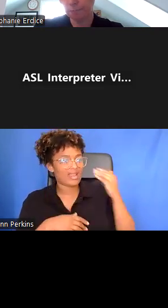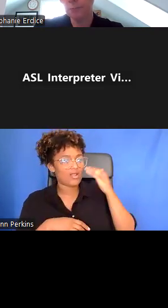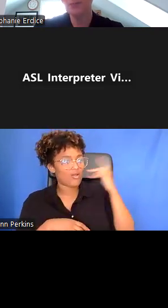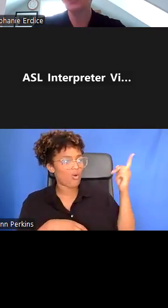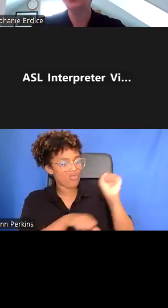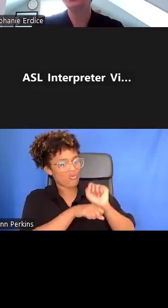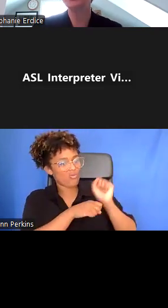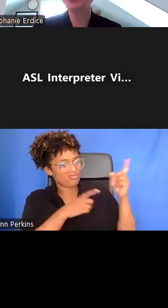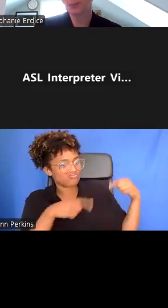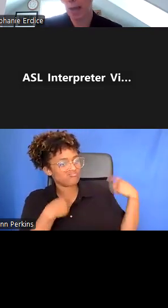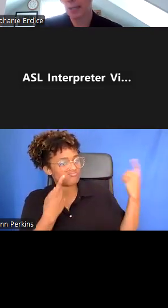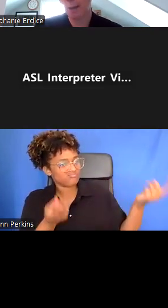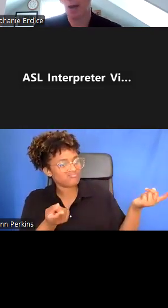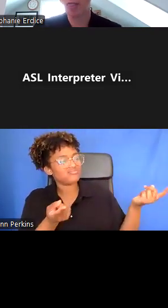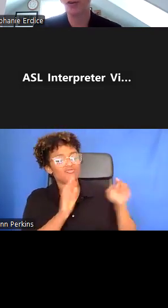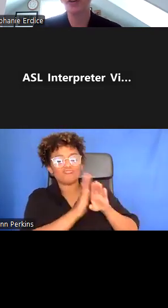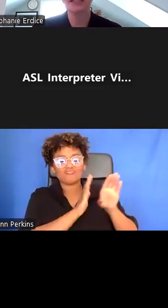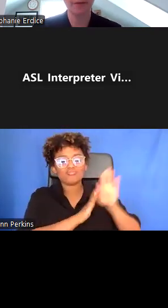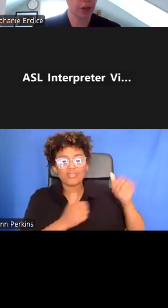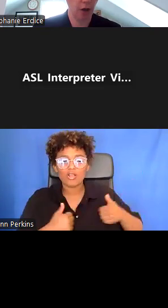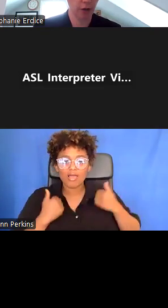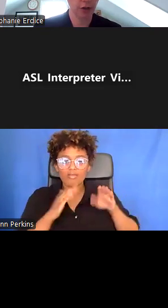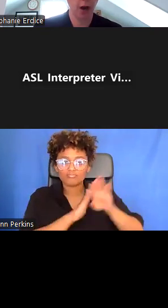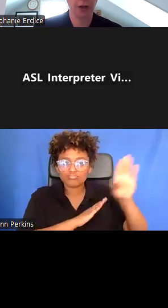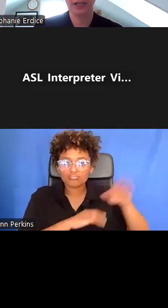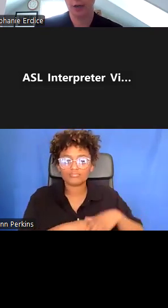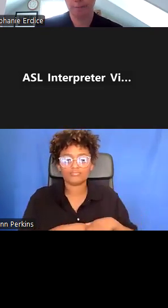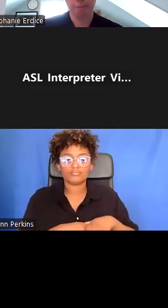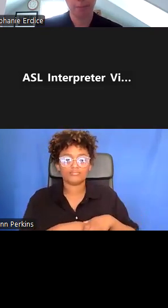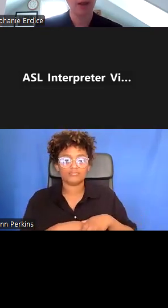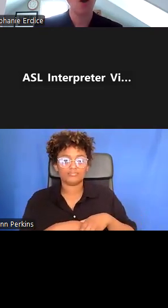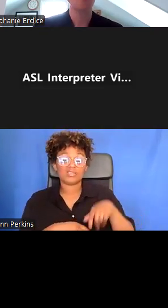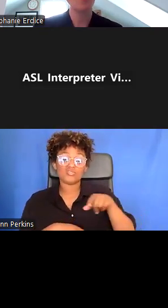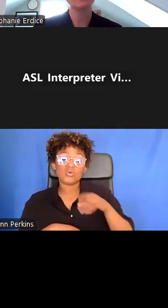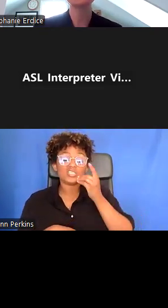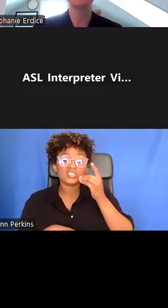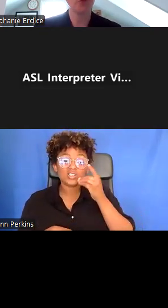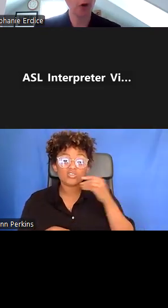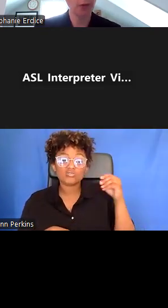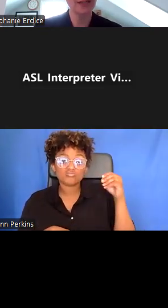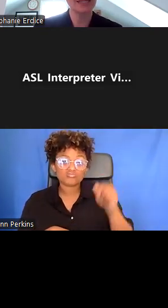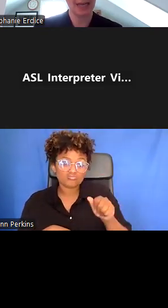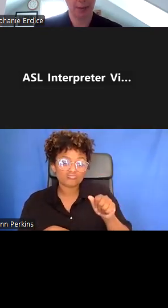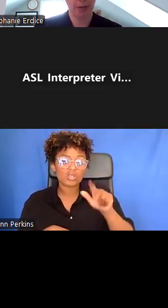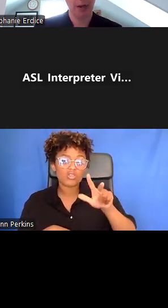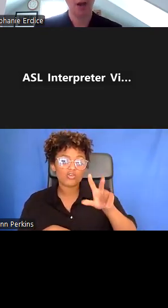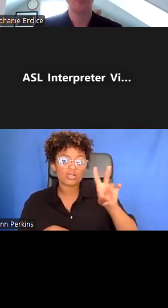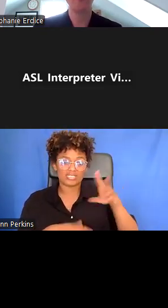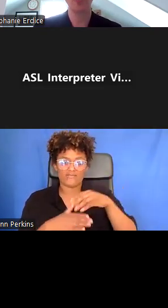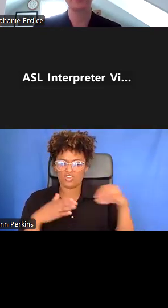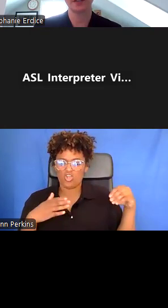assault. You spend about $37 on your dinner. What is an appropriate